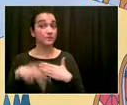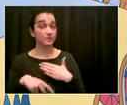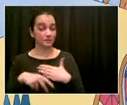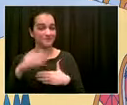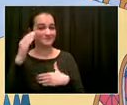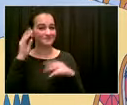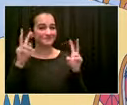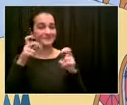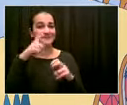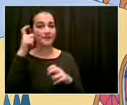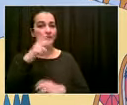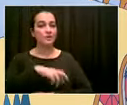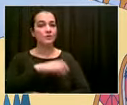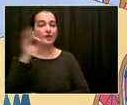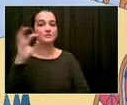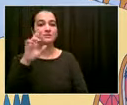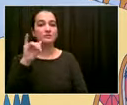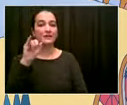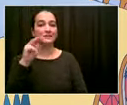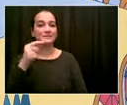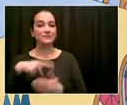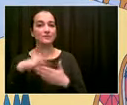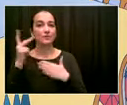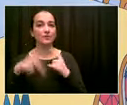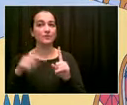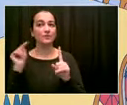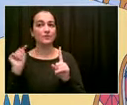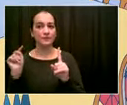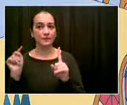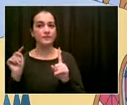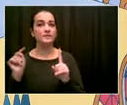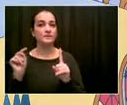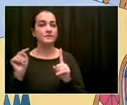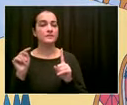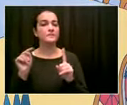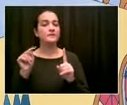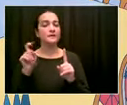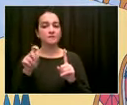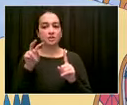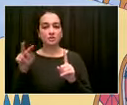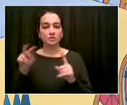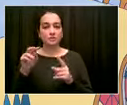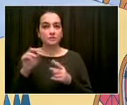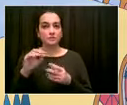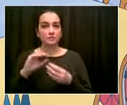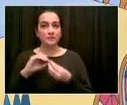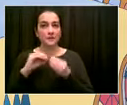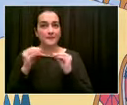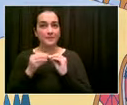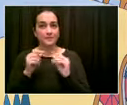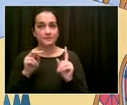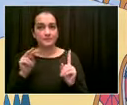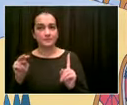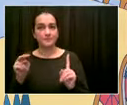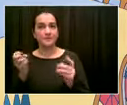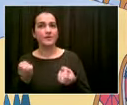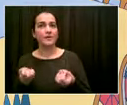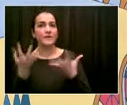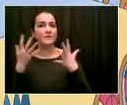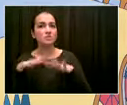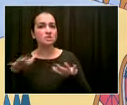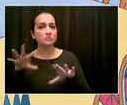I guess going forward, we can know the children who participated in that program and how they're doing in school now and whether that had